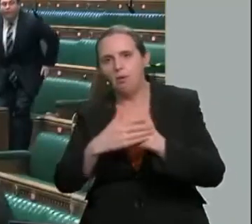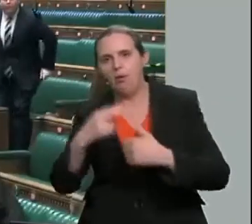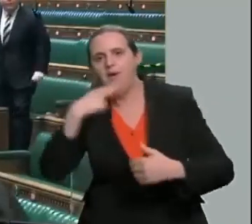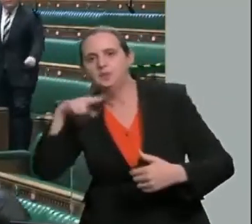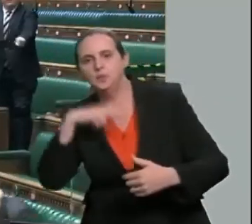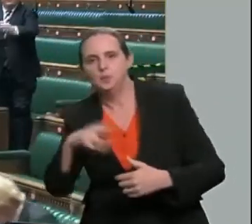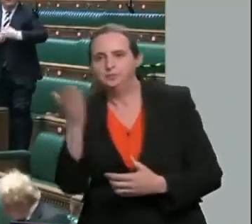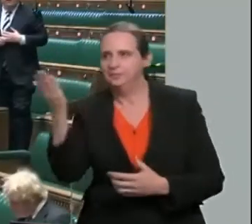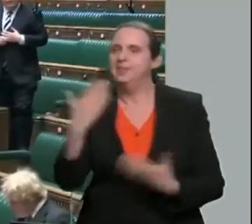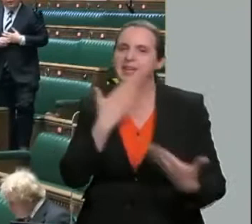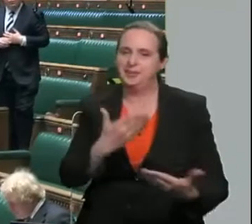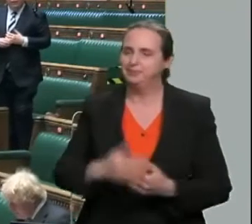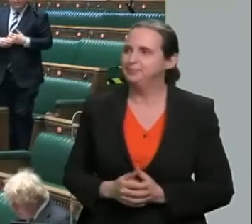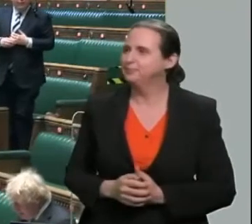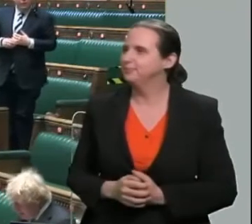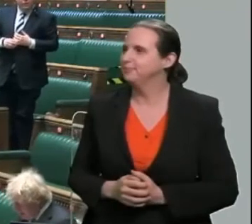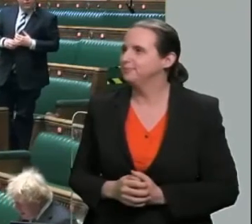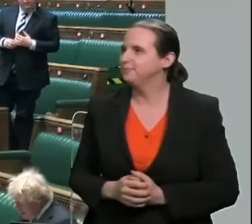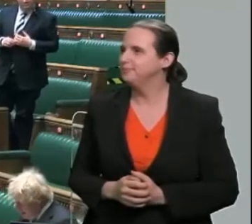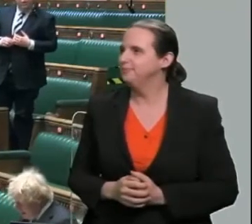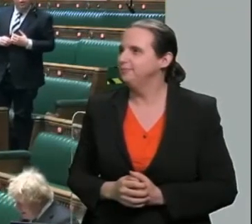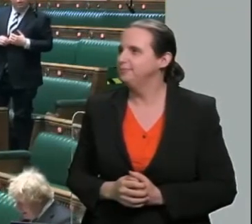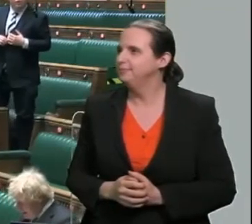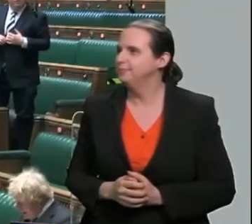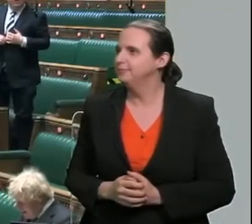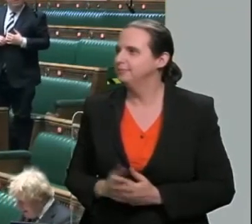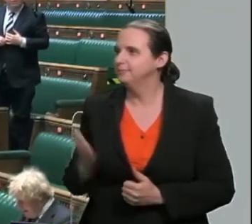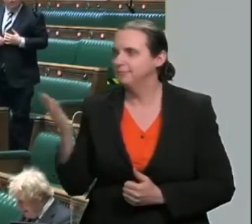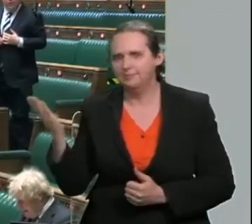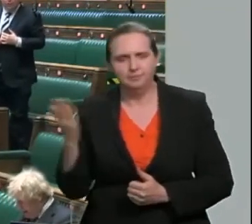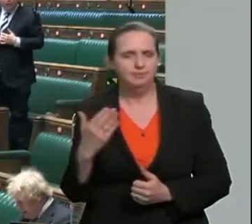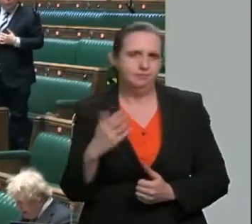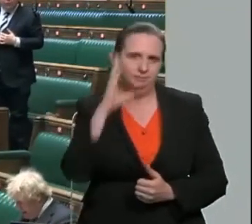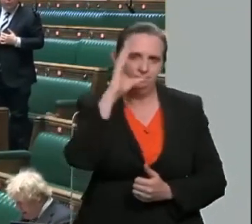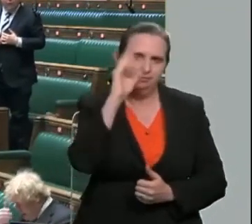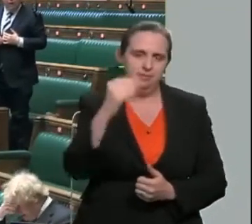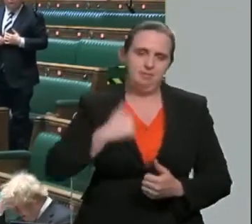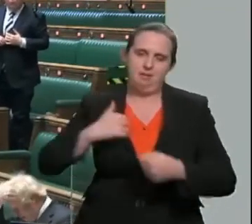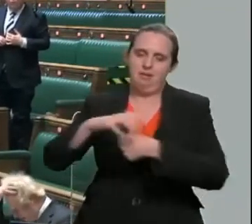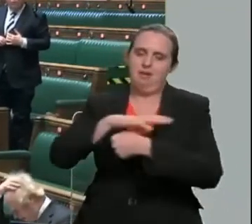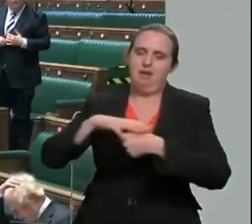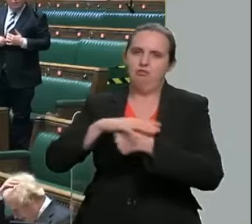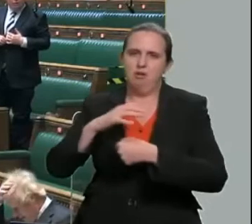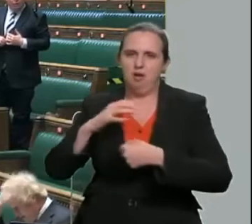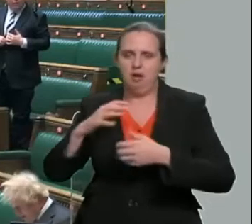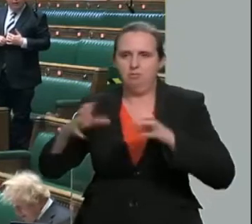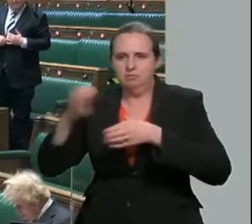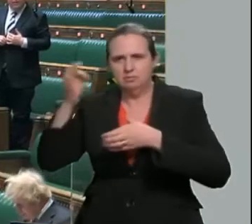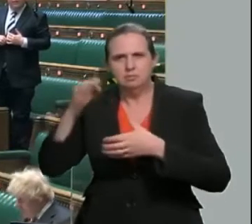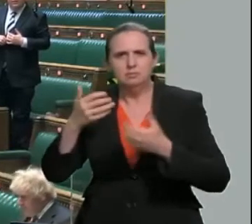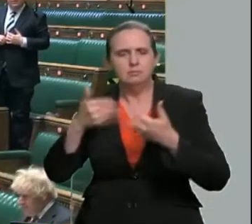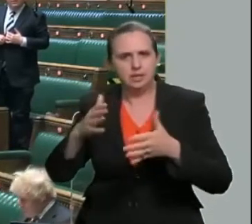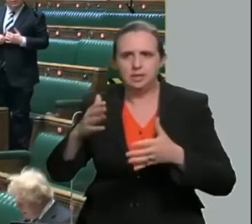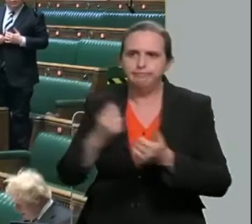Gurry Sambrook. Thank you, Mr. Speaker. Over the last week, thousands of people across Frankly Great Park and South Northfield have done what's been asked of them to go and get